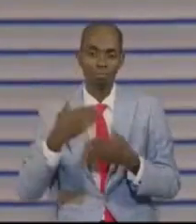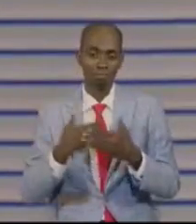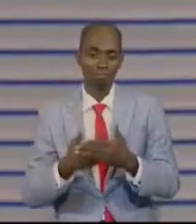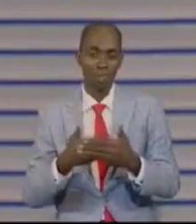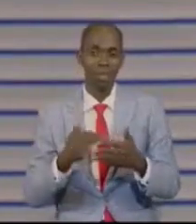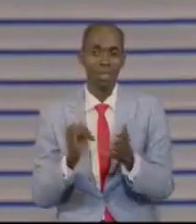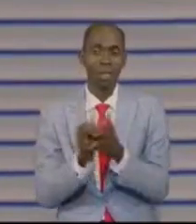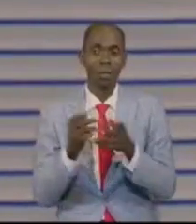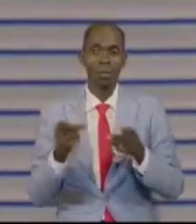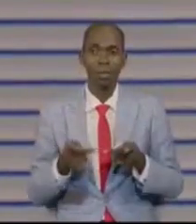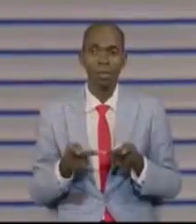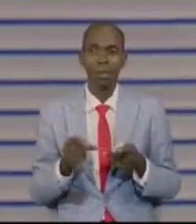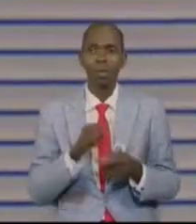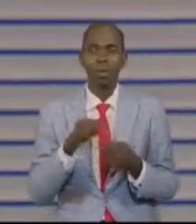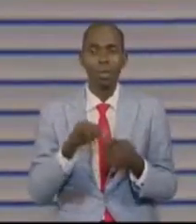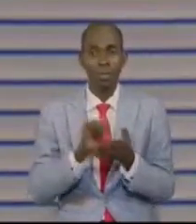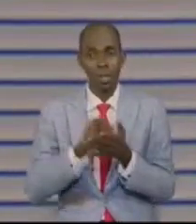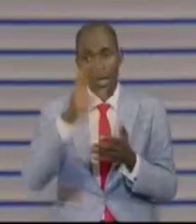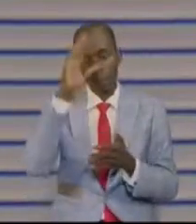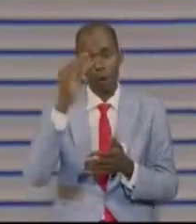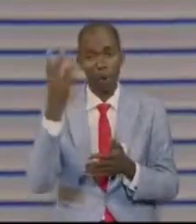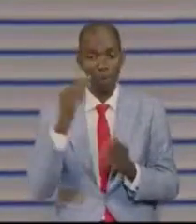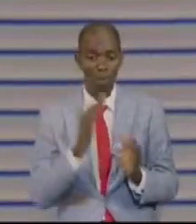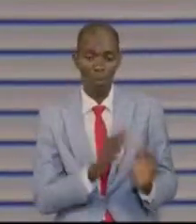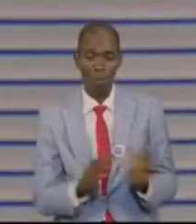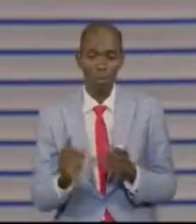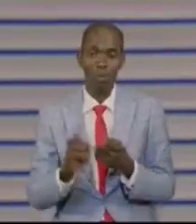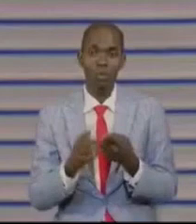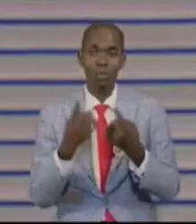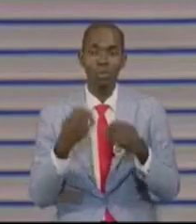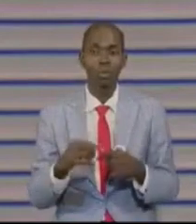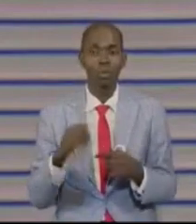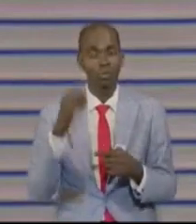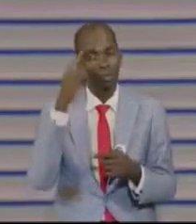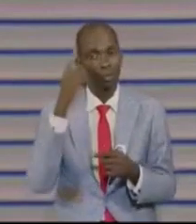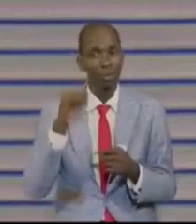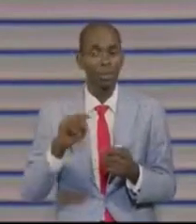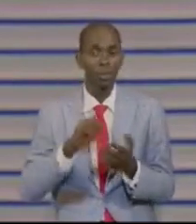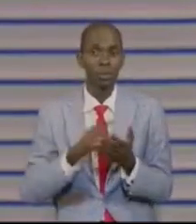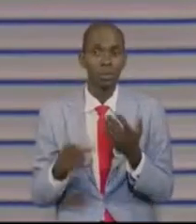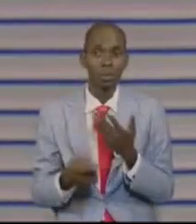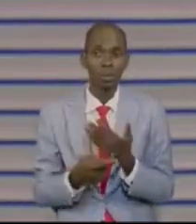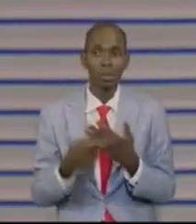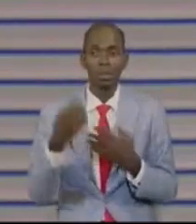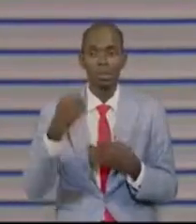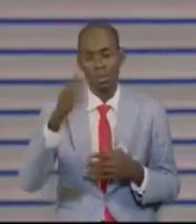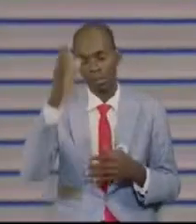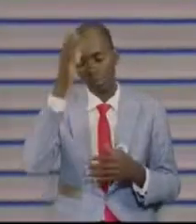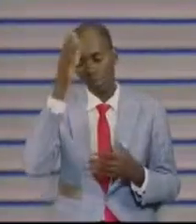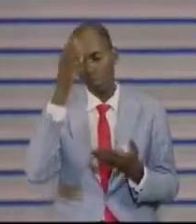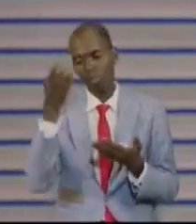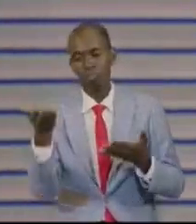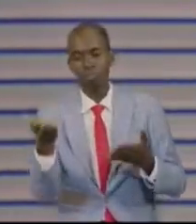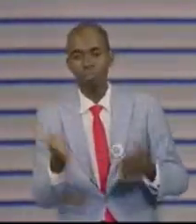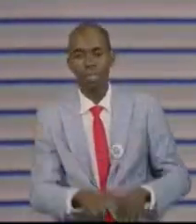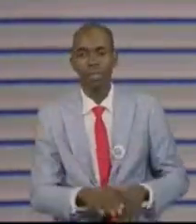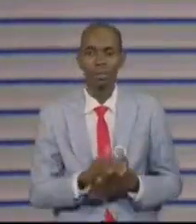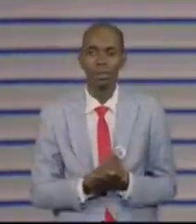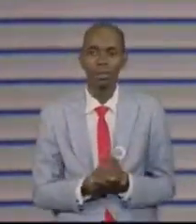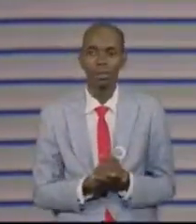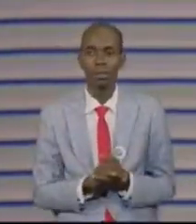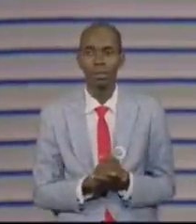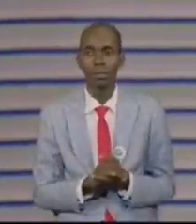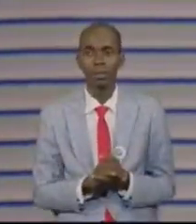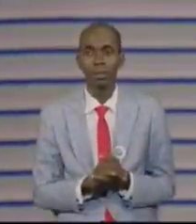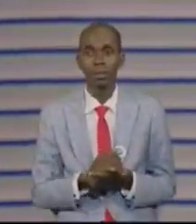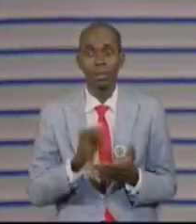When he was preparing to come to the crusade, the father died. He had been sick for